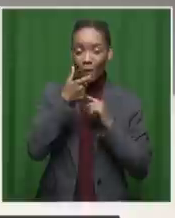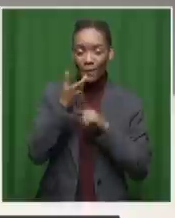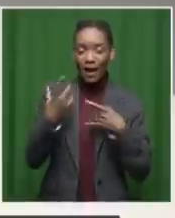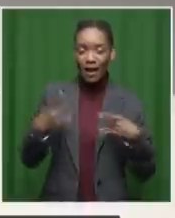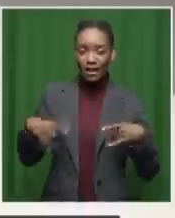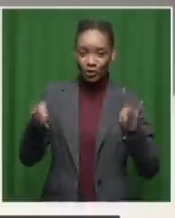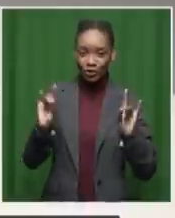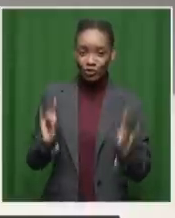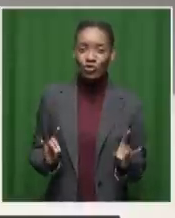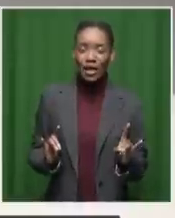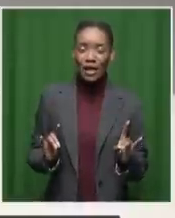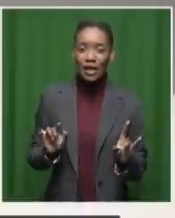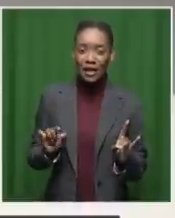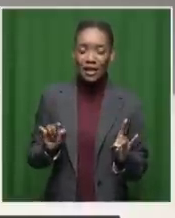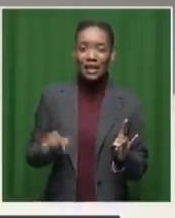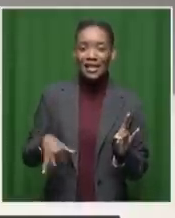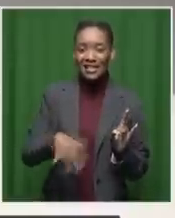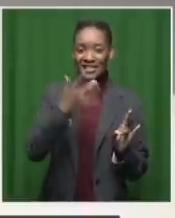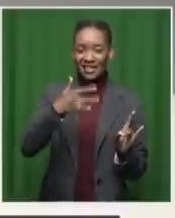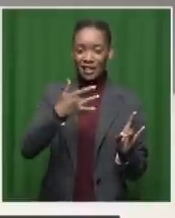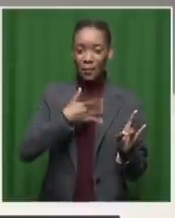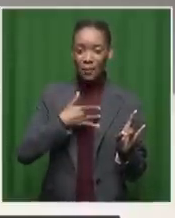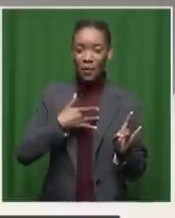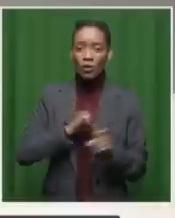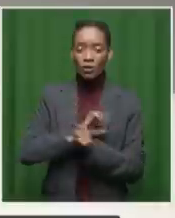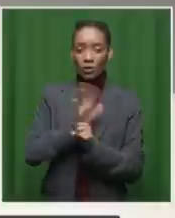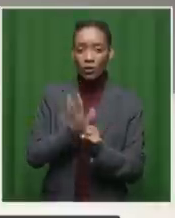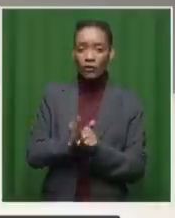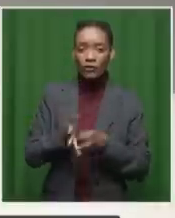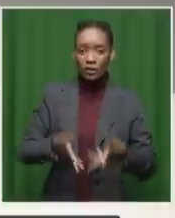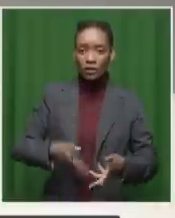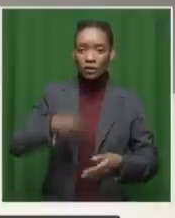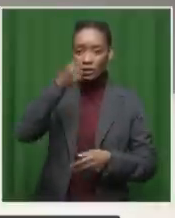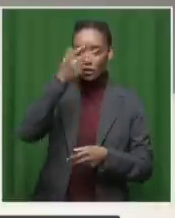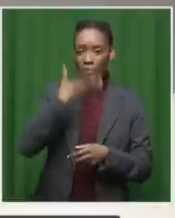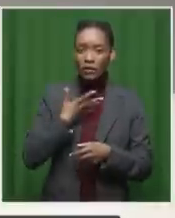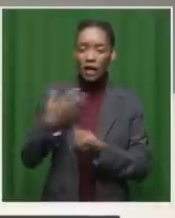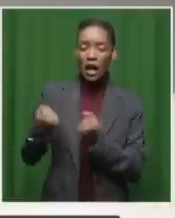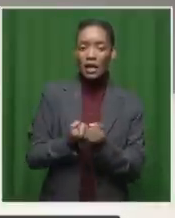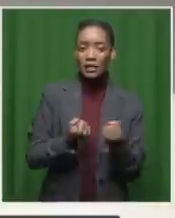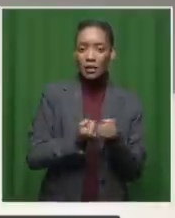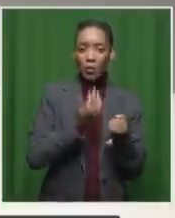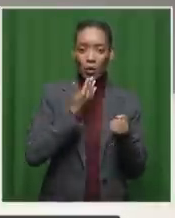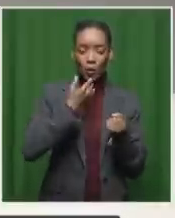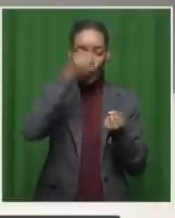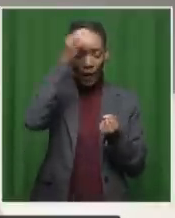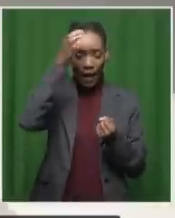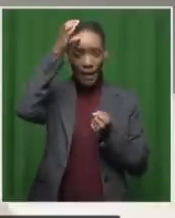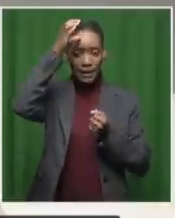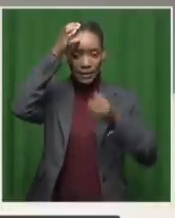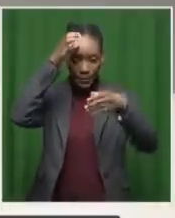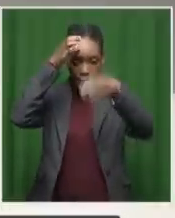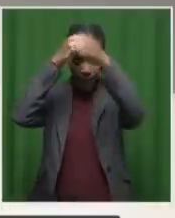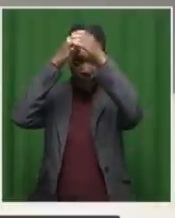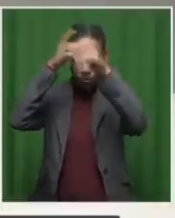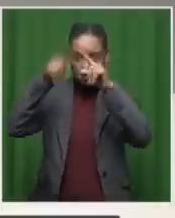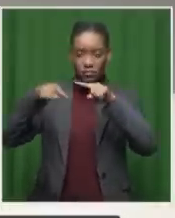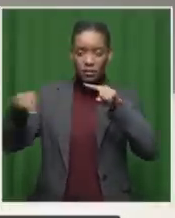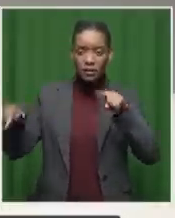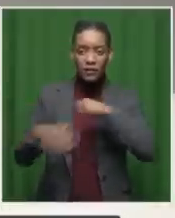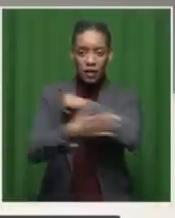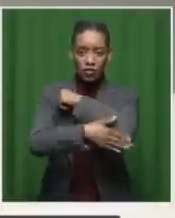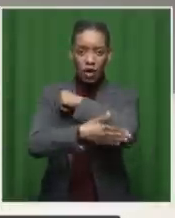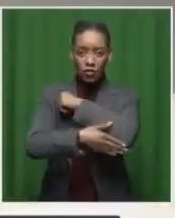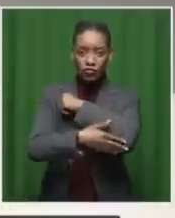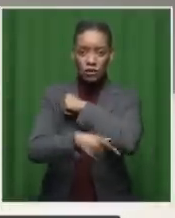of COVID in Africa, supported by a number of experts coming from a number of countries in